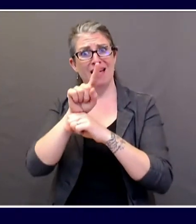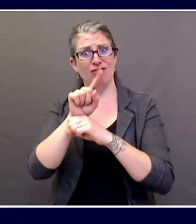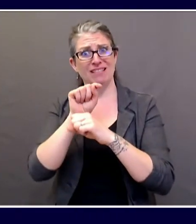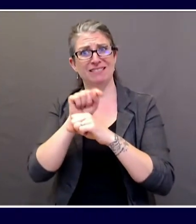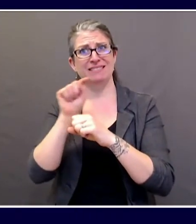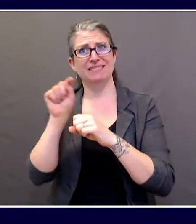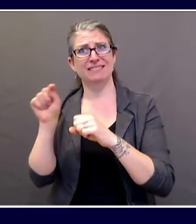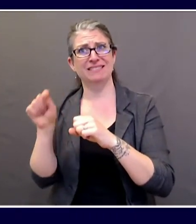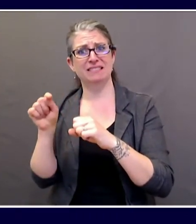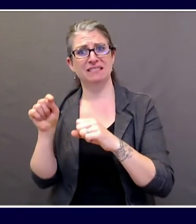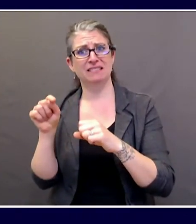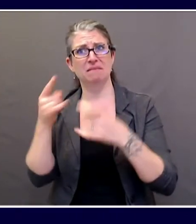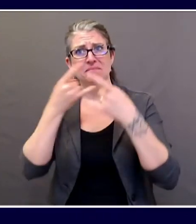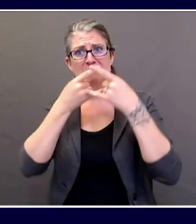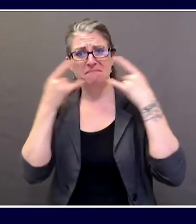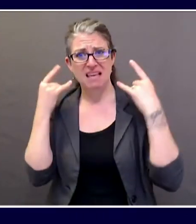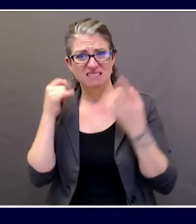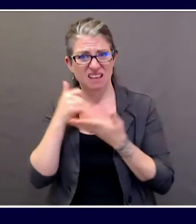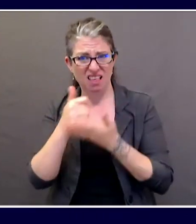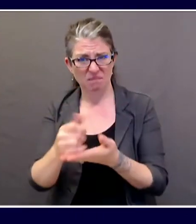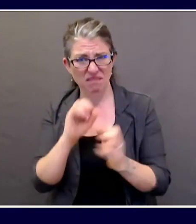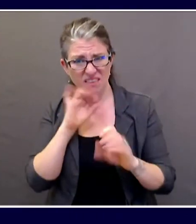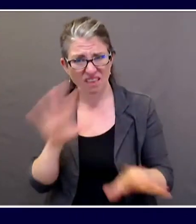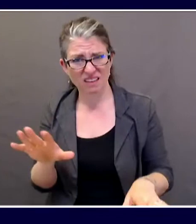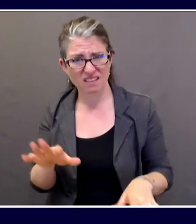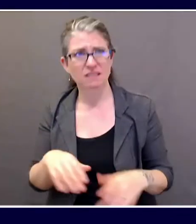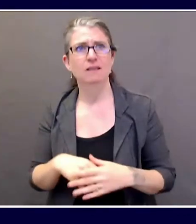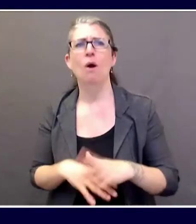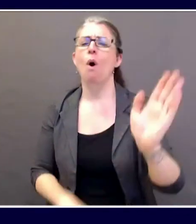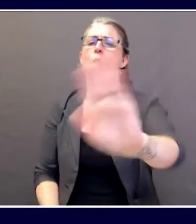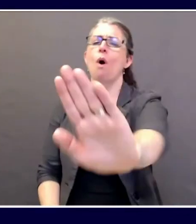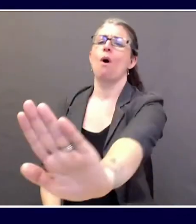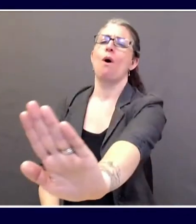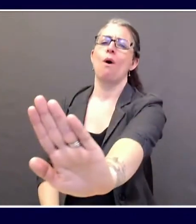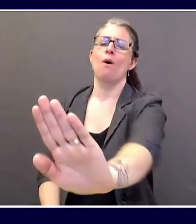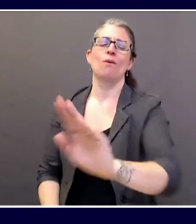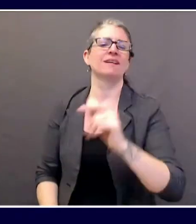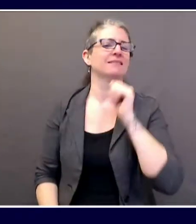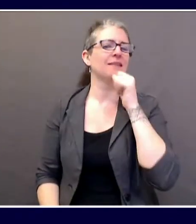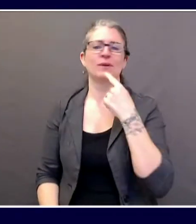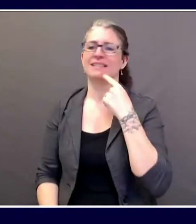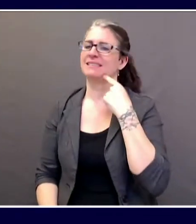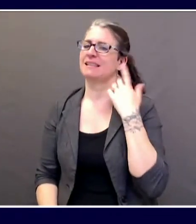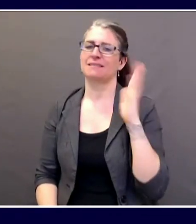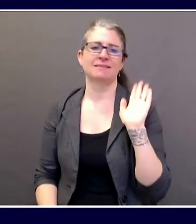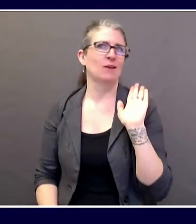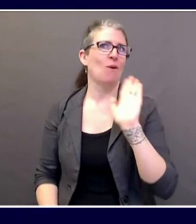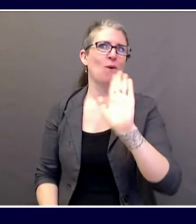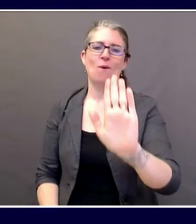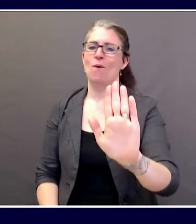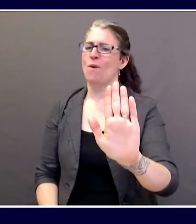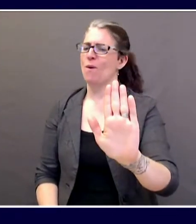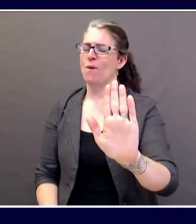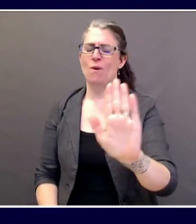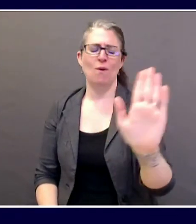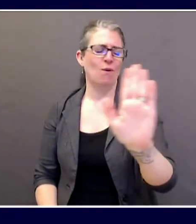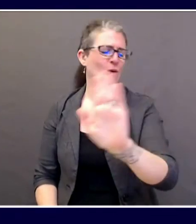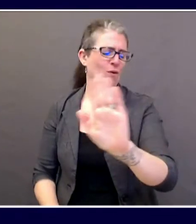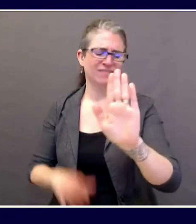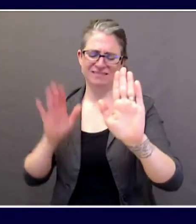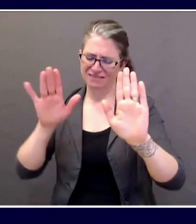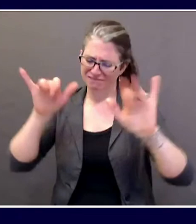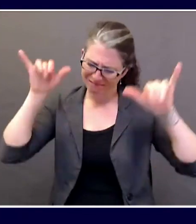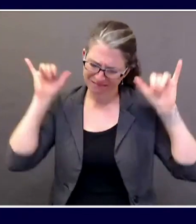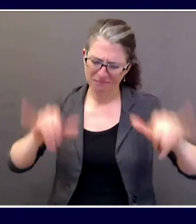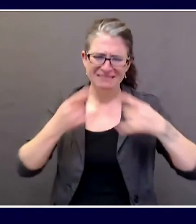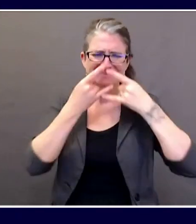The masks are as critical, if not more critical now than they ever were before. The masks work against variants